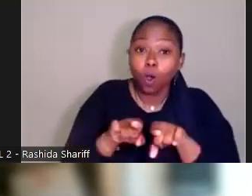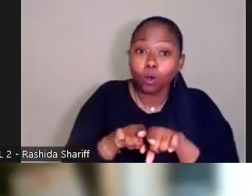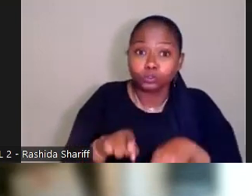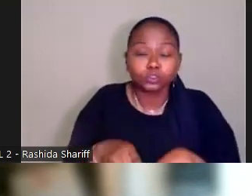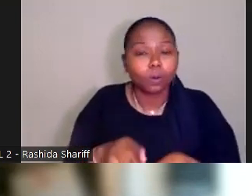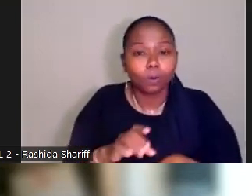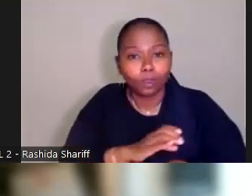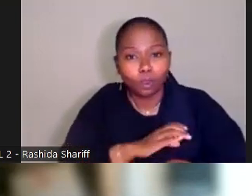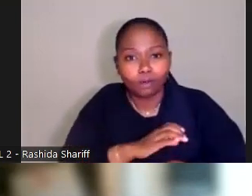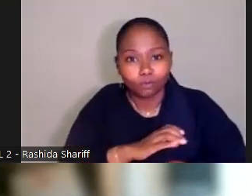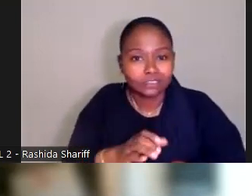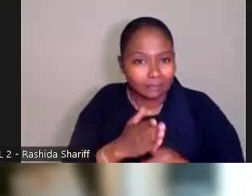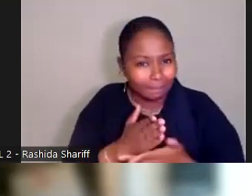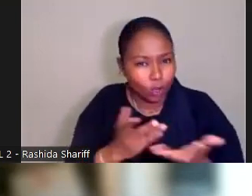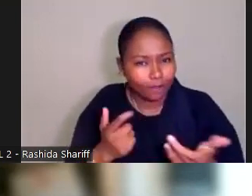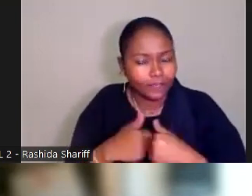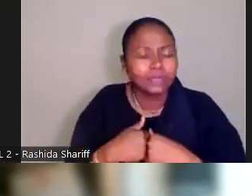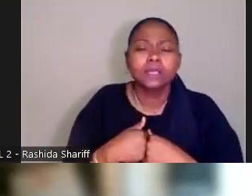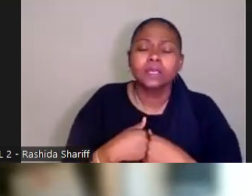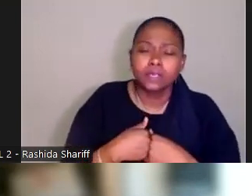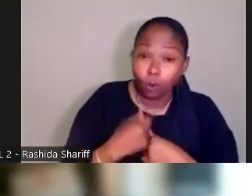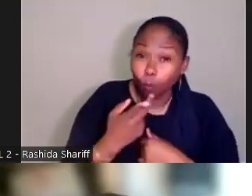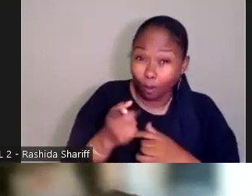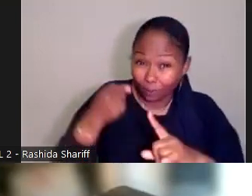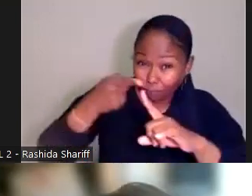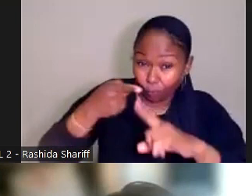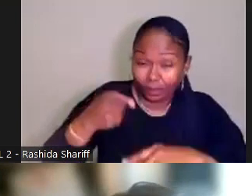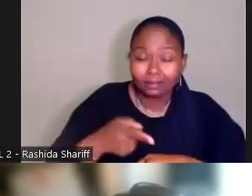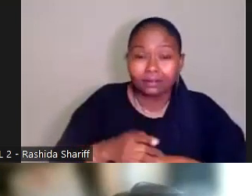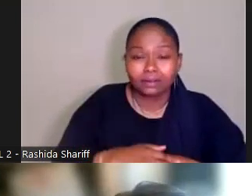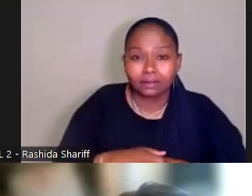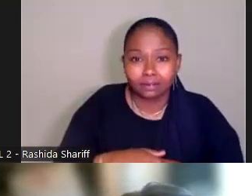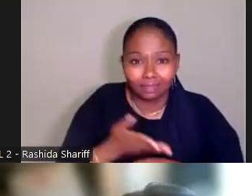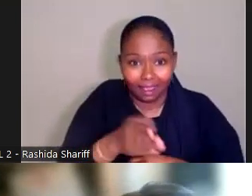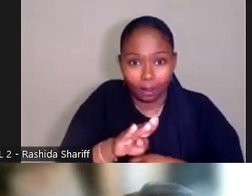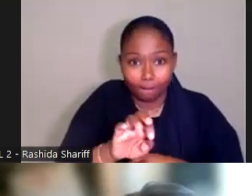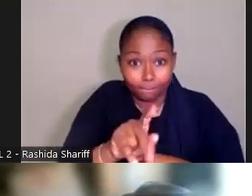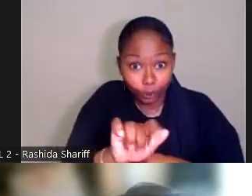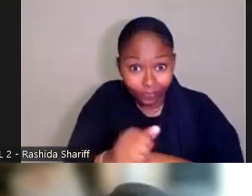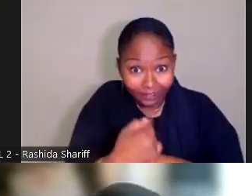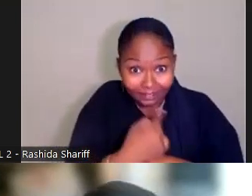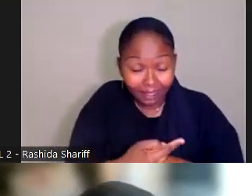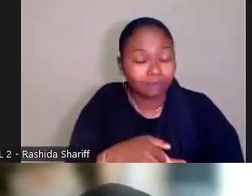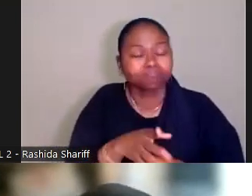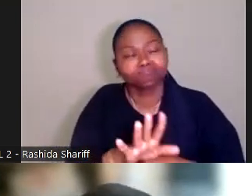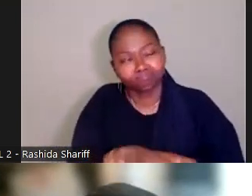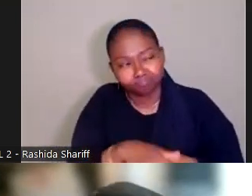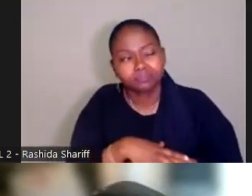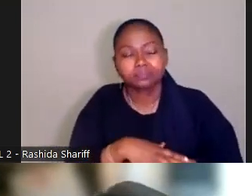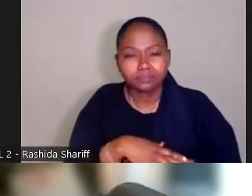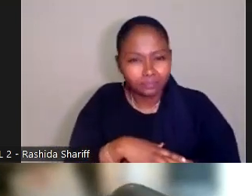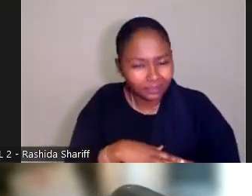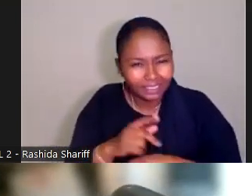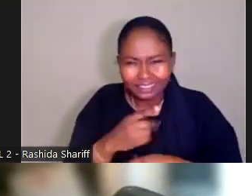pieces of it. But I think, the point that that Bertha's making is it's really so